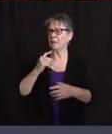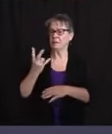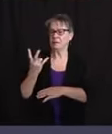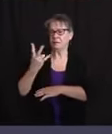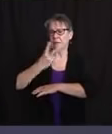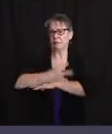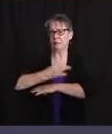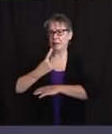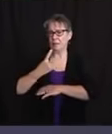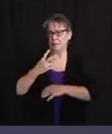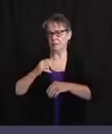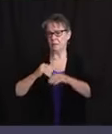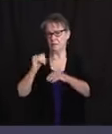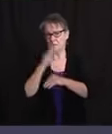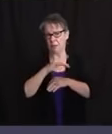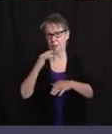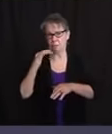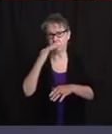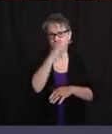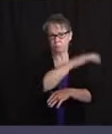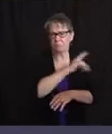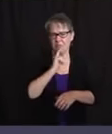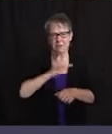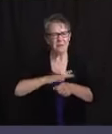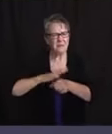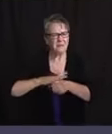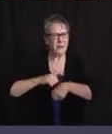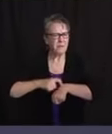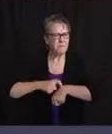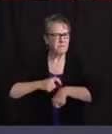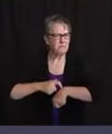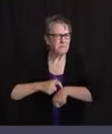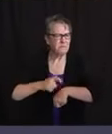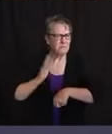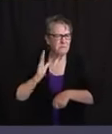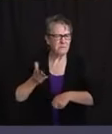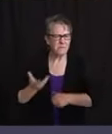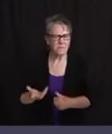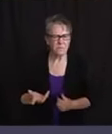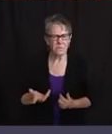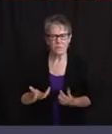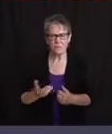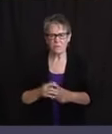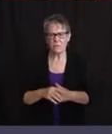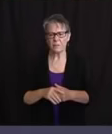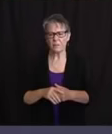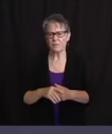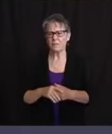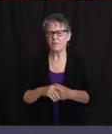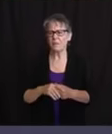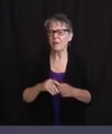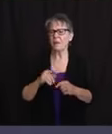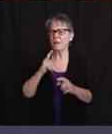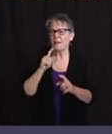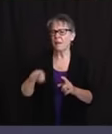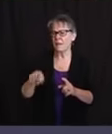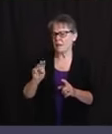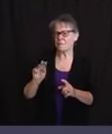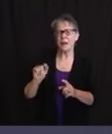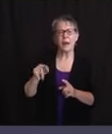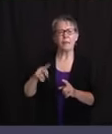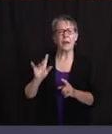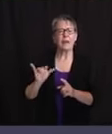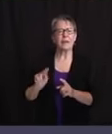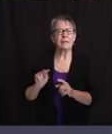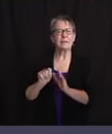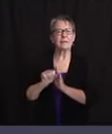want Matt to come back, or some combination of us will come back to you on the specific instances that you're referring to, and separately